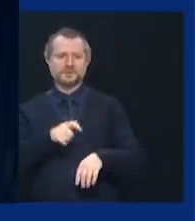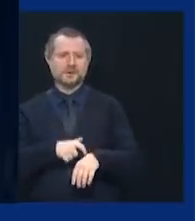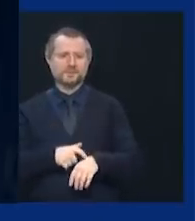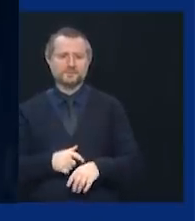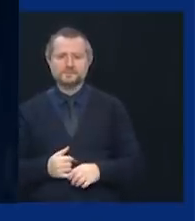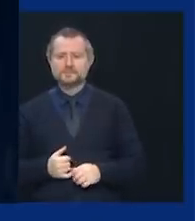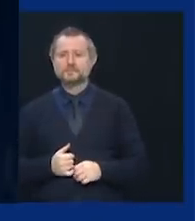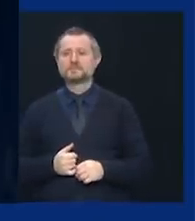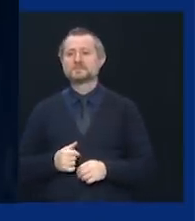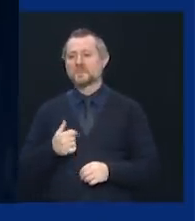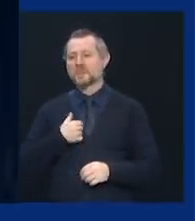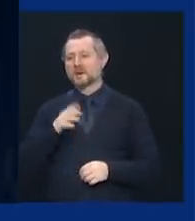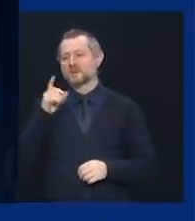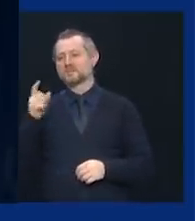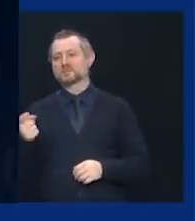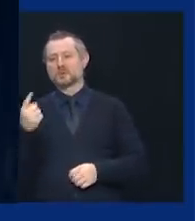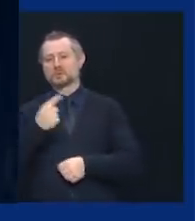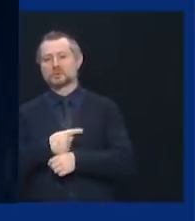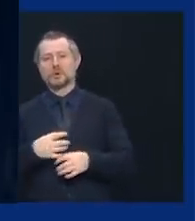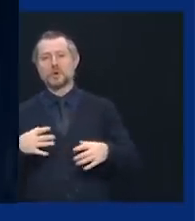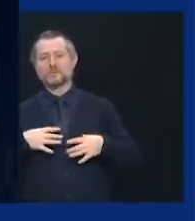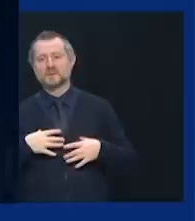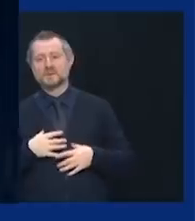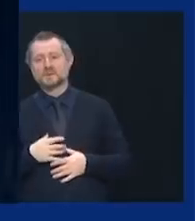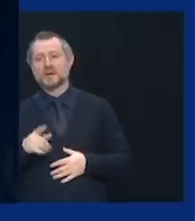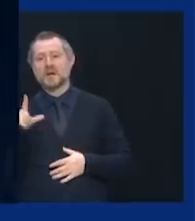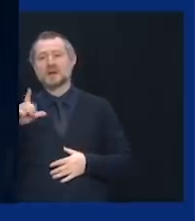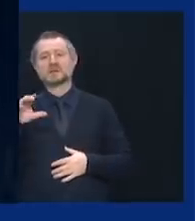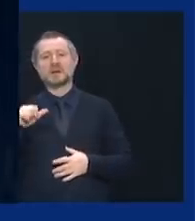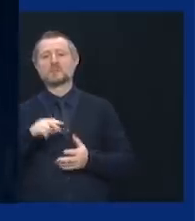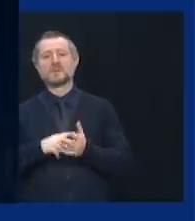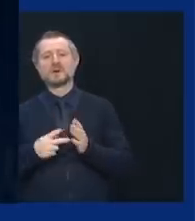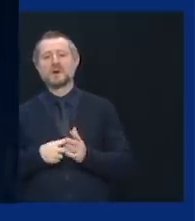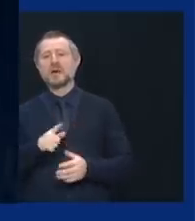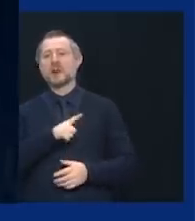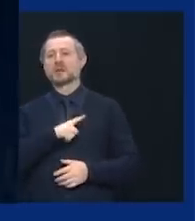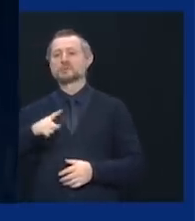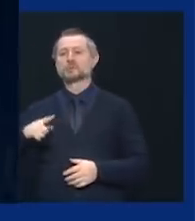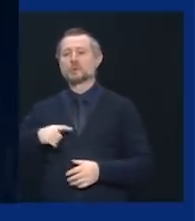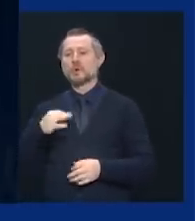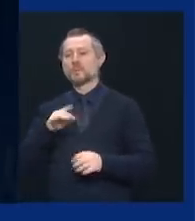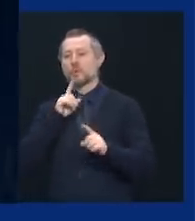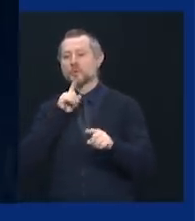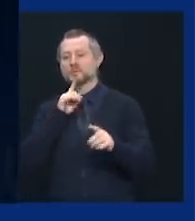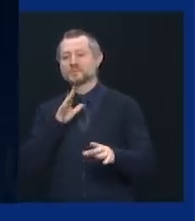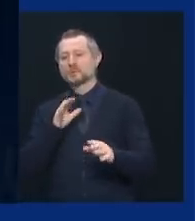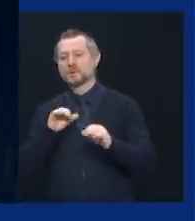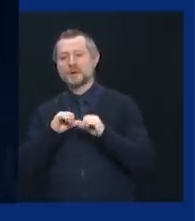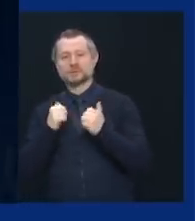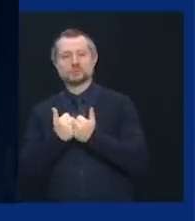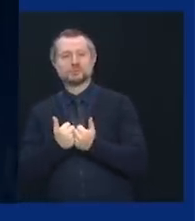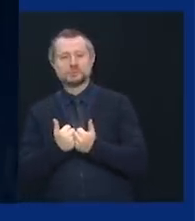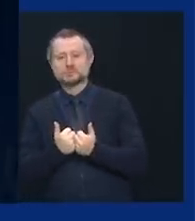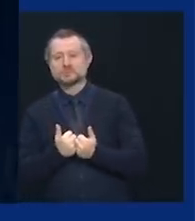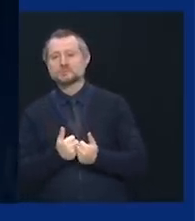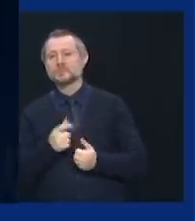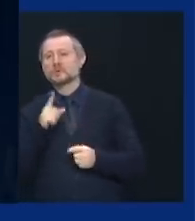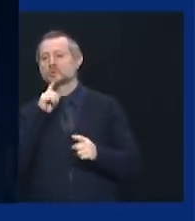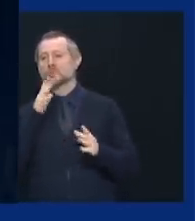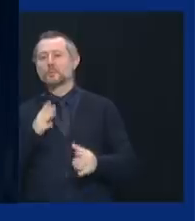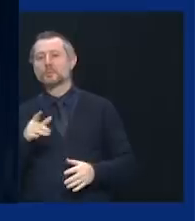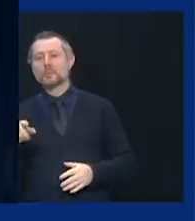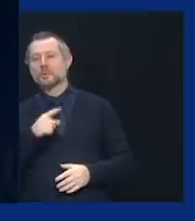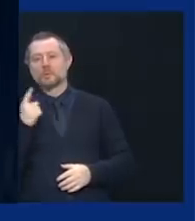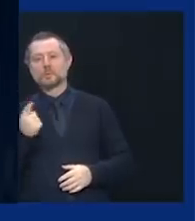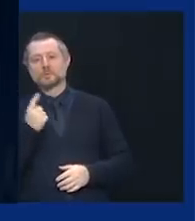have the day off. The LCA, for those who don't know, that's the Legislative Correspondence Association. Those are the reporters who we